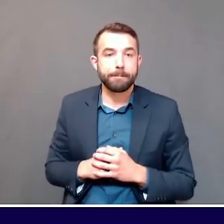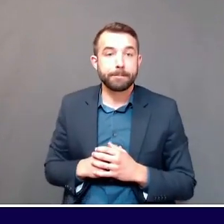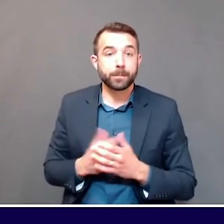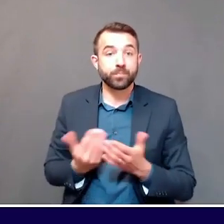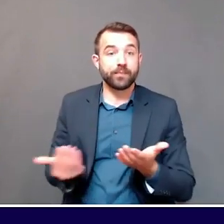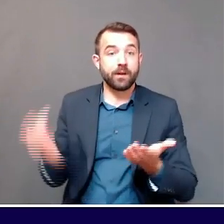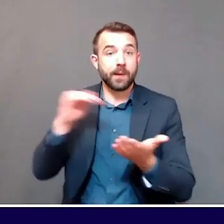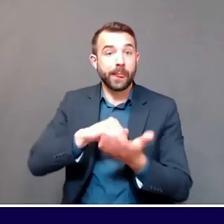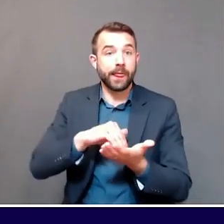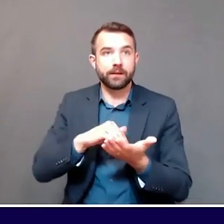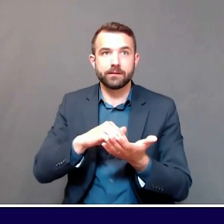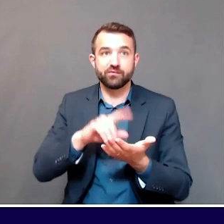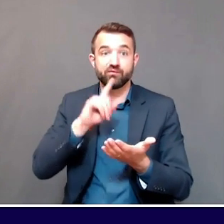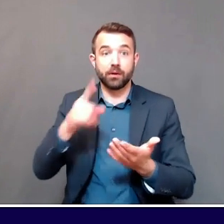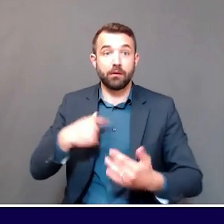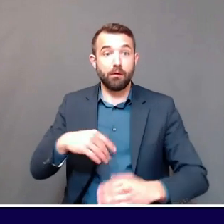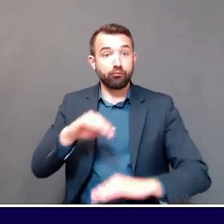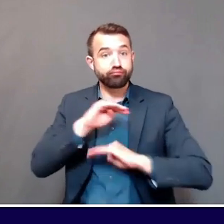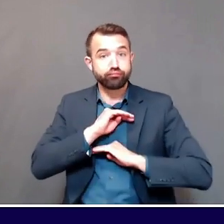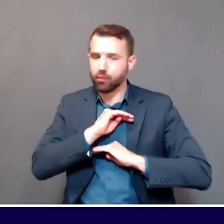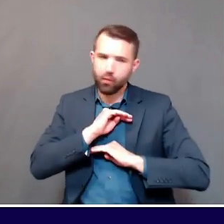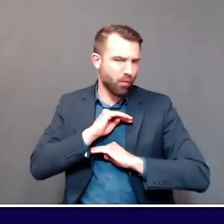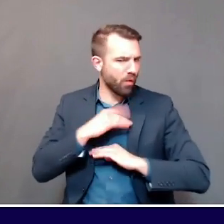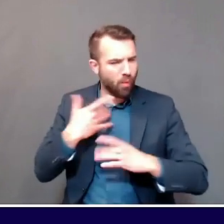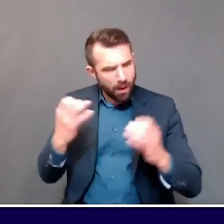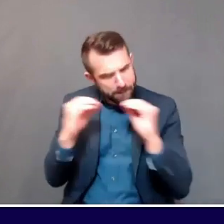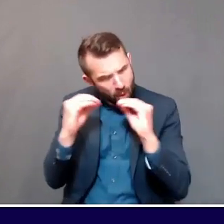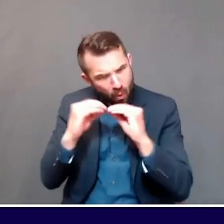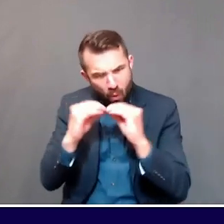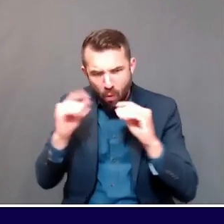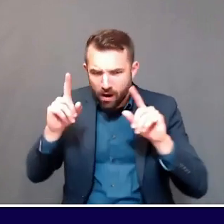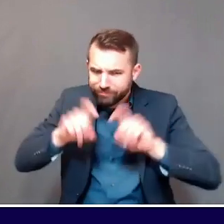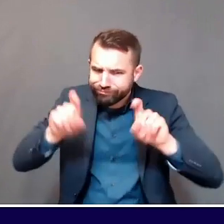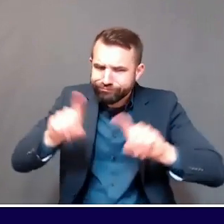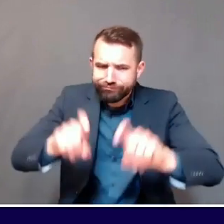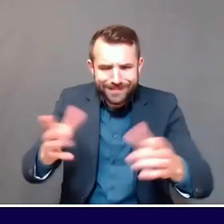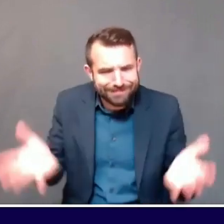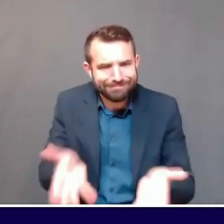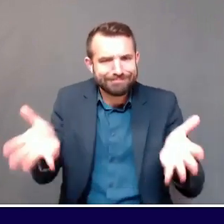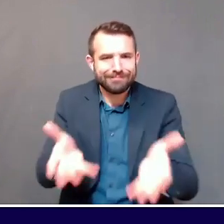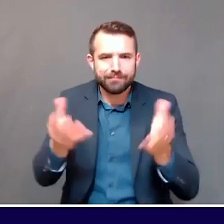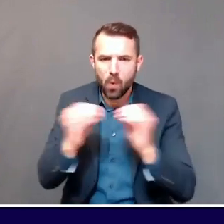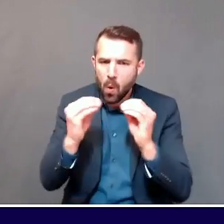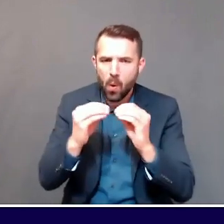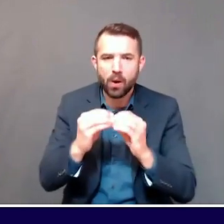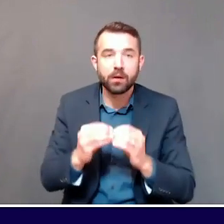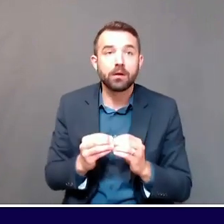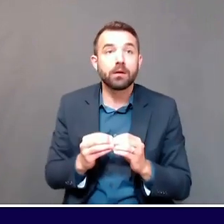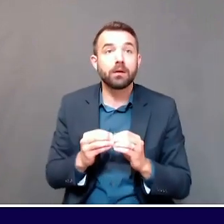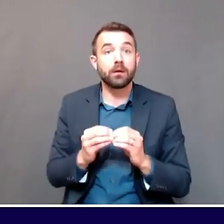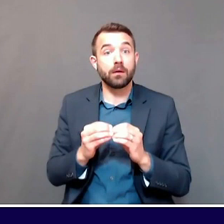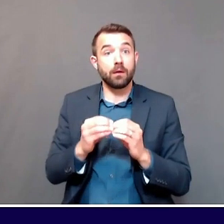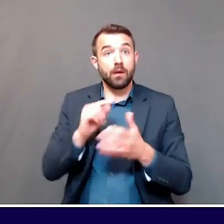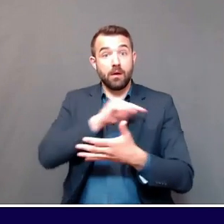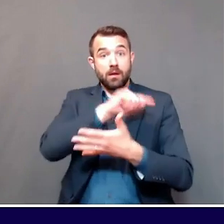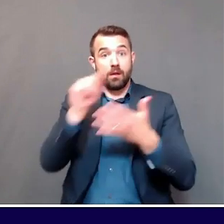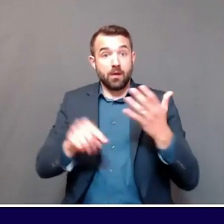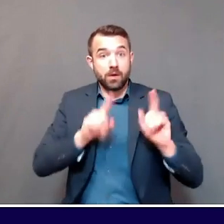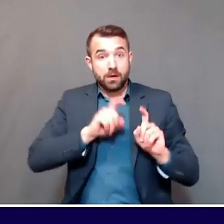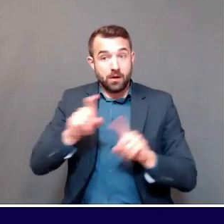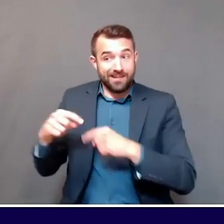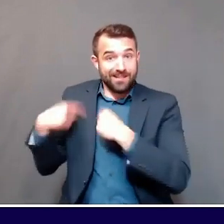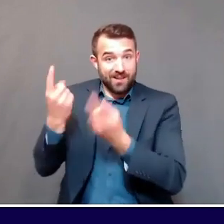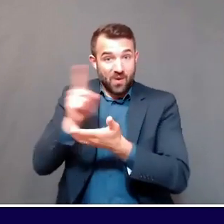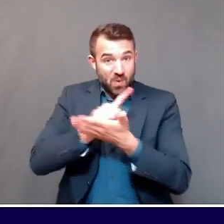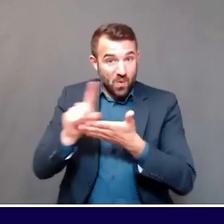got more work to do ahead of us. But if we take a look at what we saw in those tests that